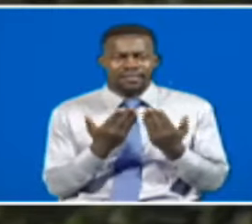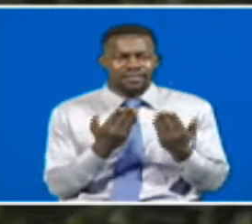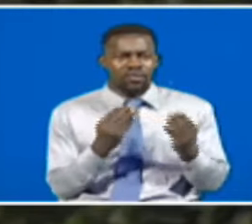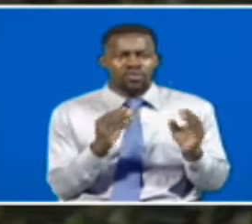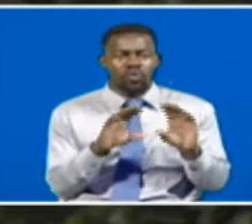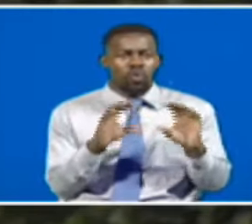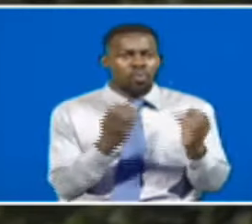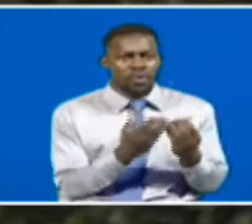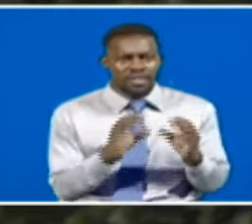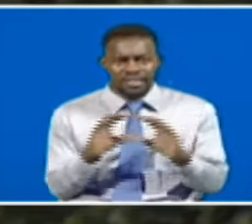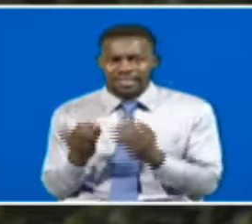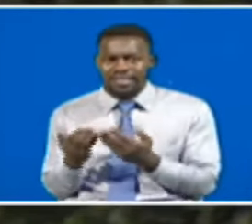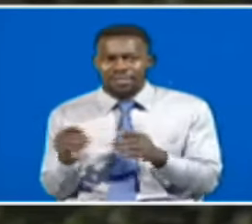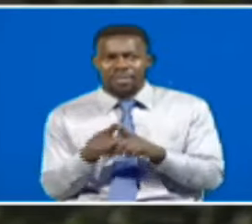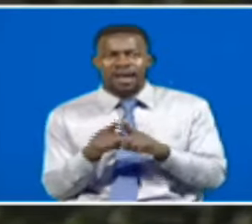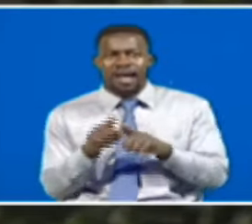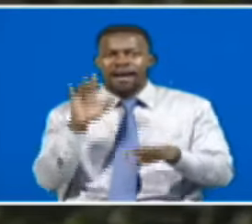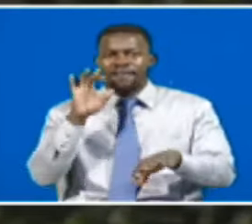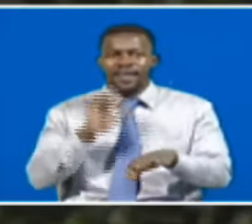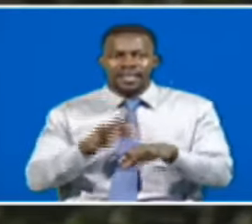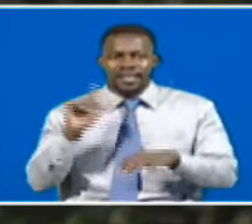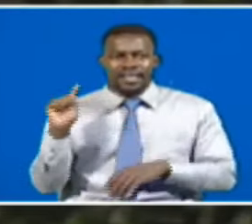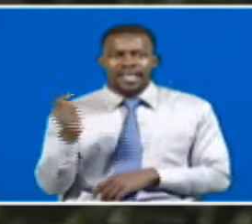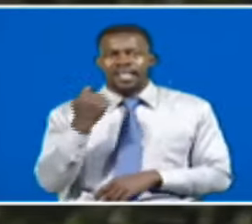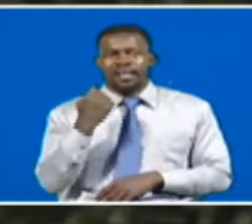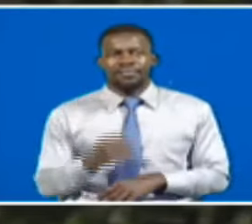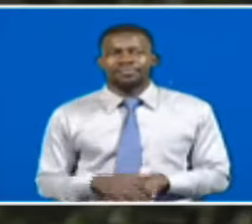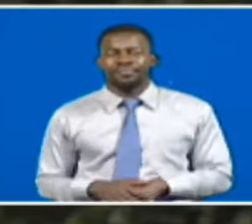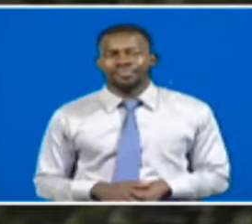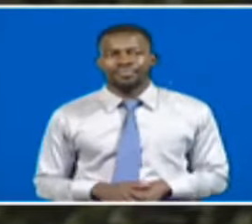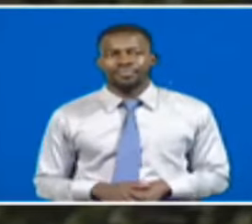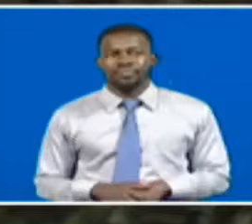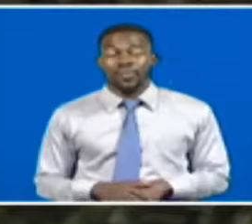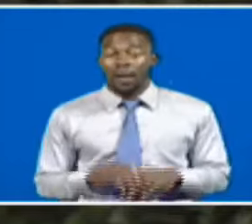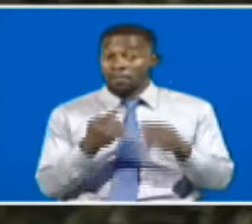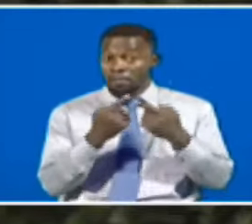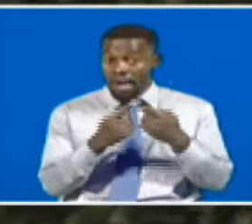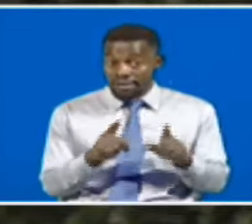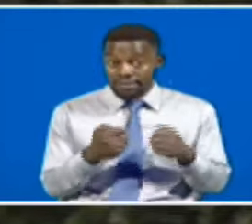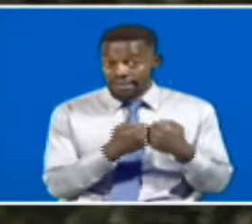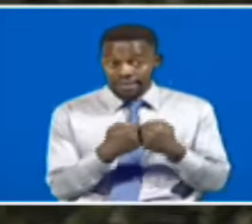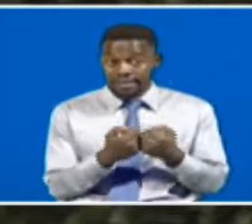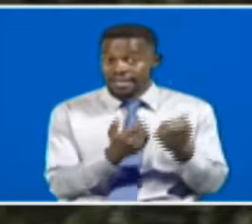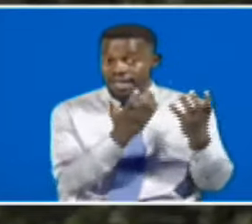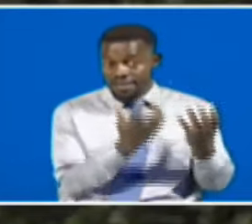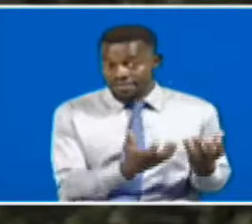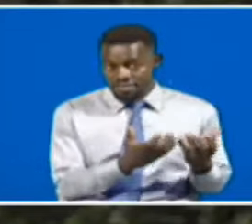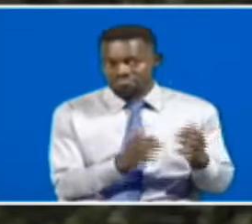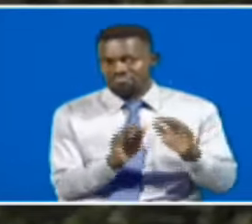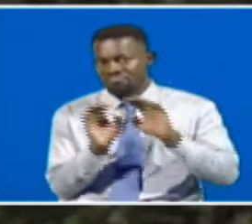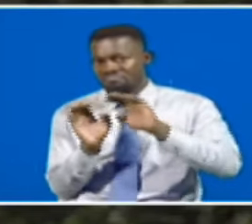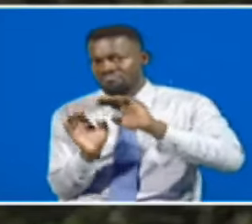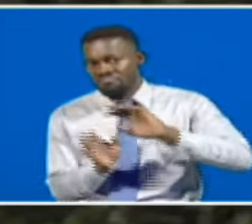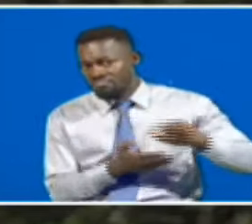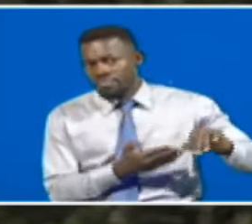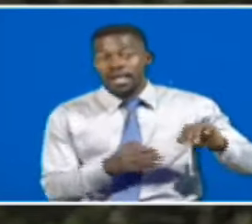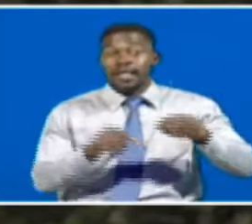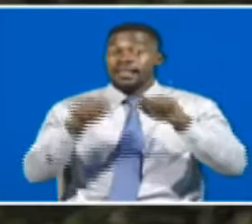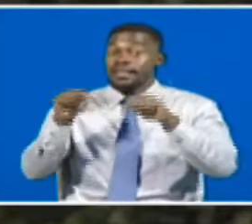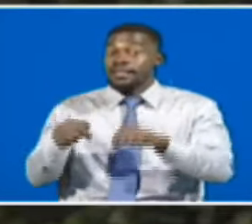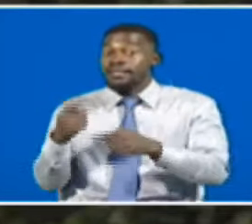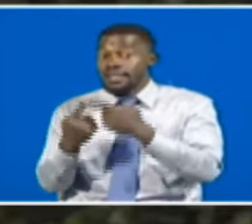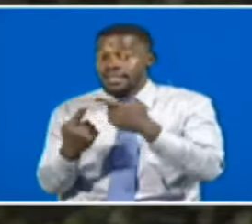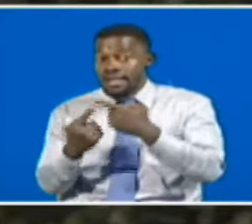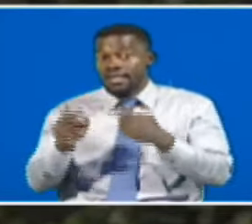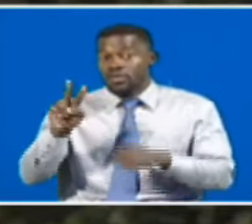also affected us as part of the global village. Despite these challenges, we have posted in the year 2023